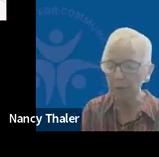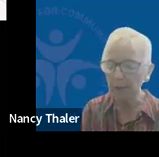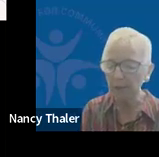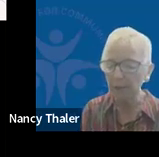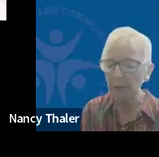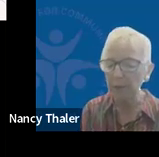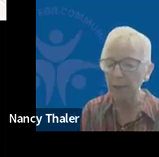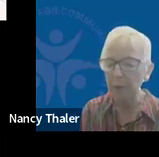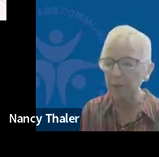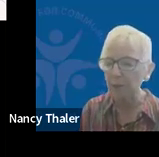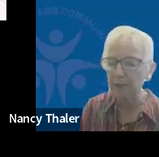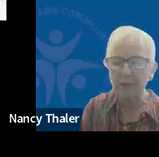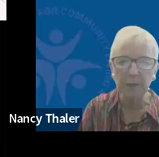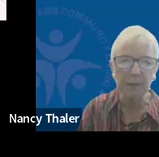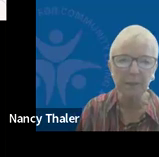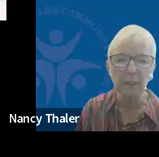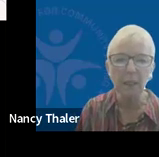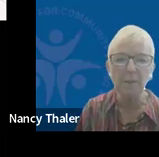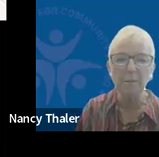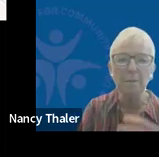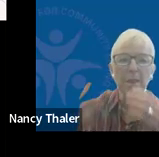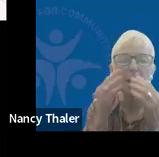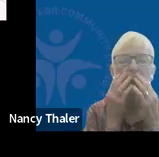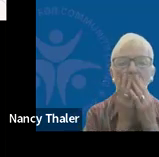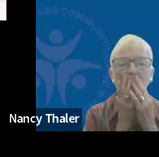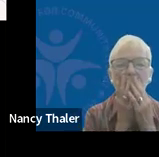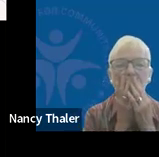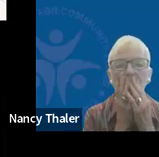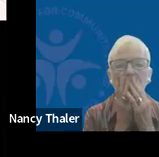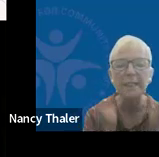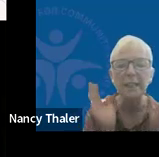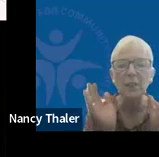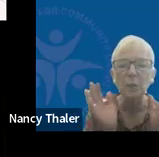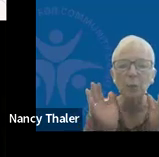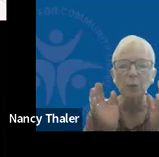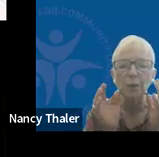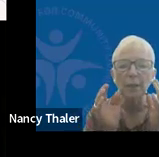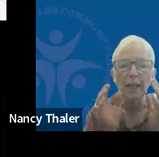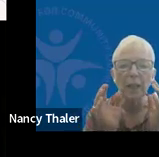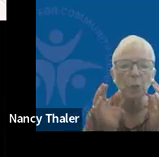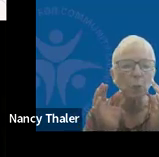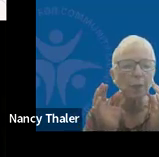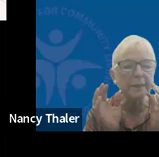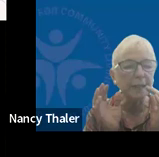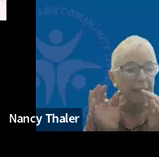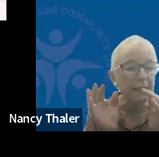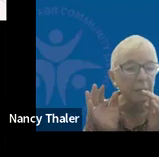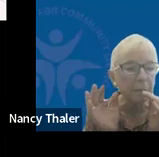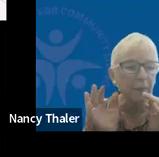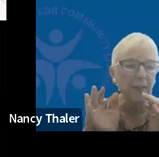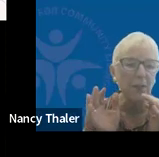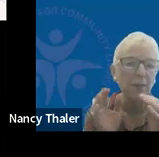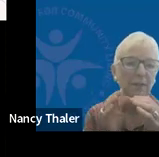So there are only a couple slides here about what's in the rule and what